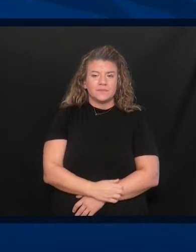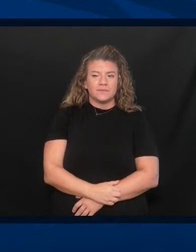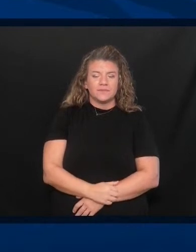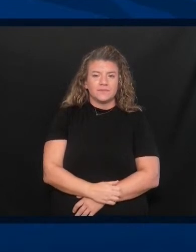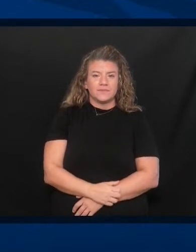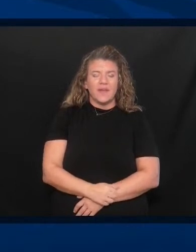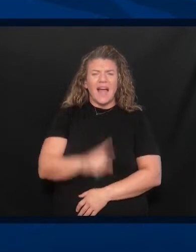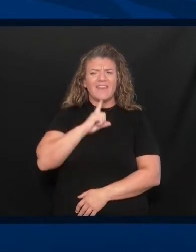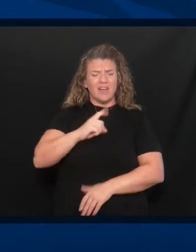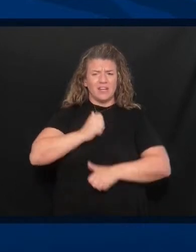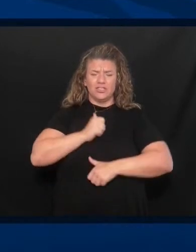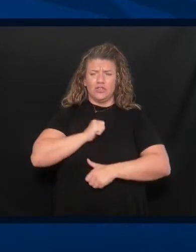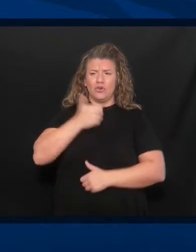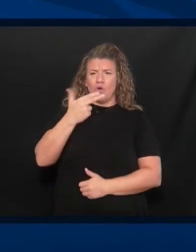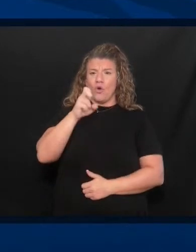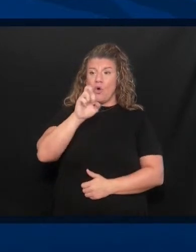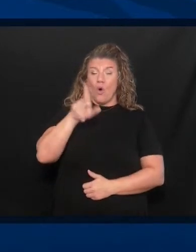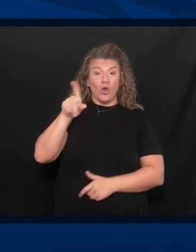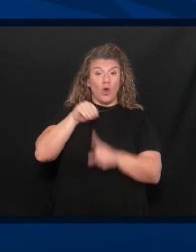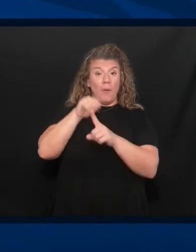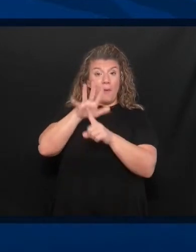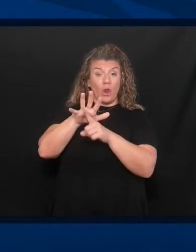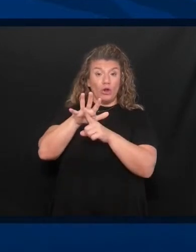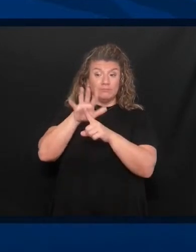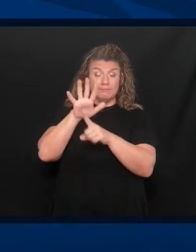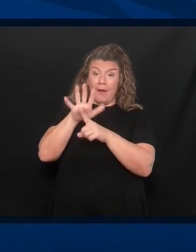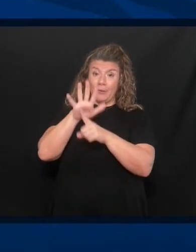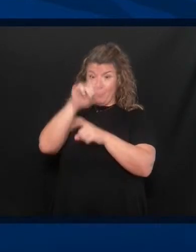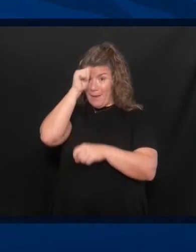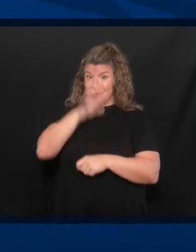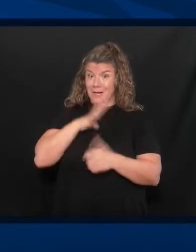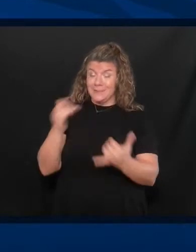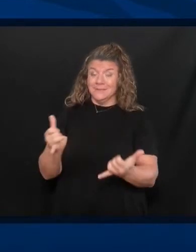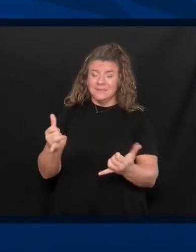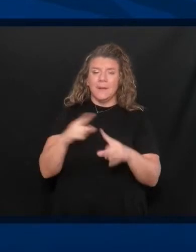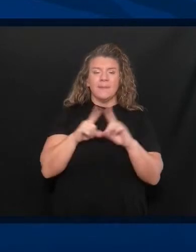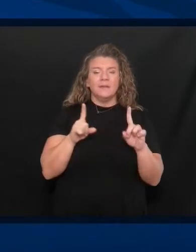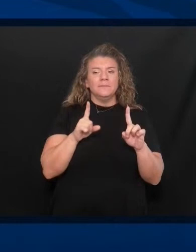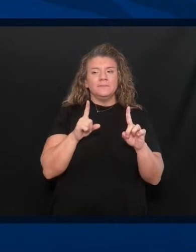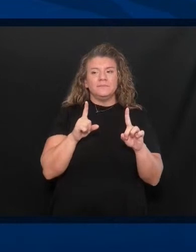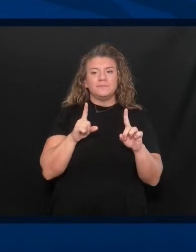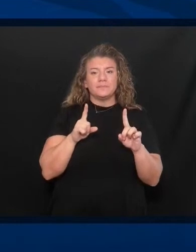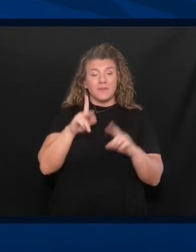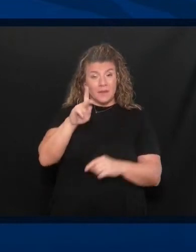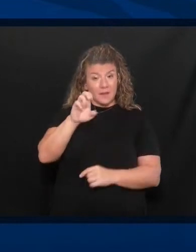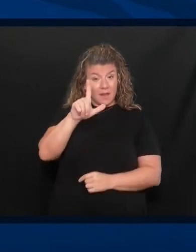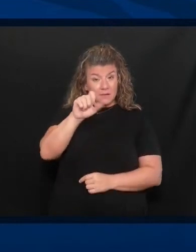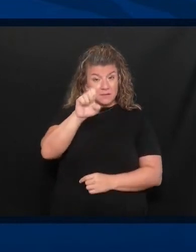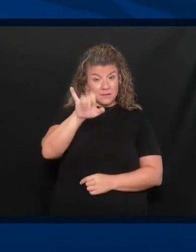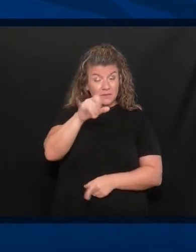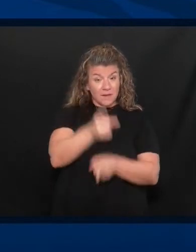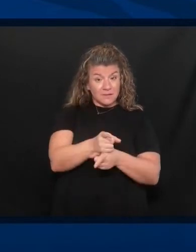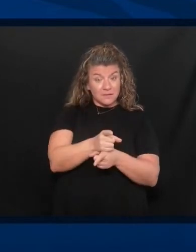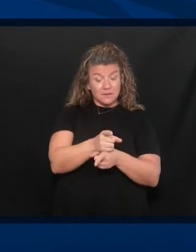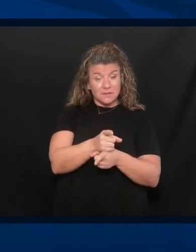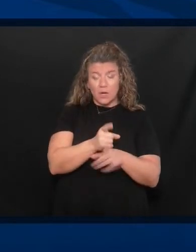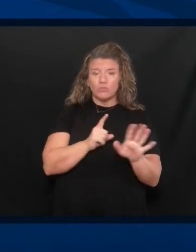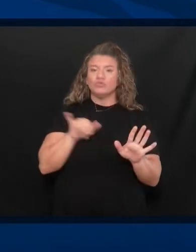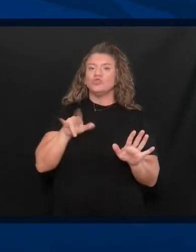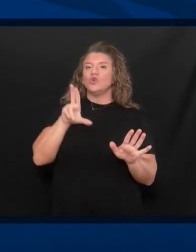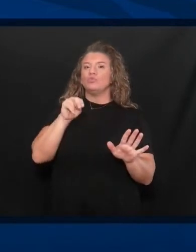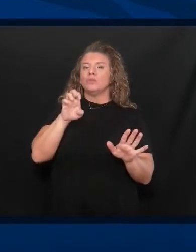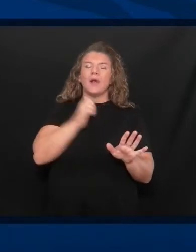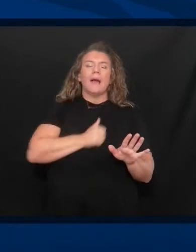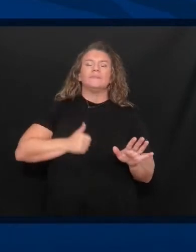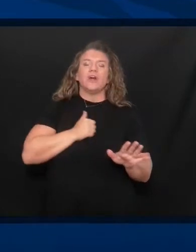Okay, General, you're popular today, but it's Kelsey. Is that correct?